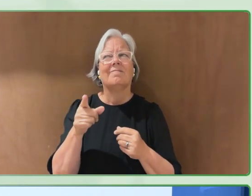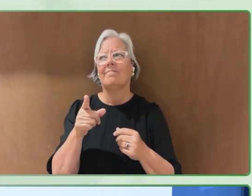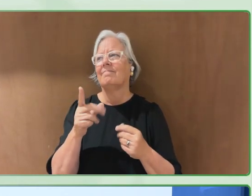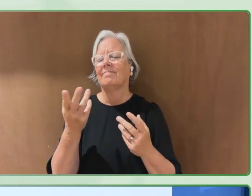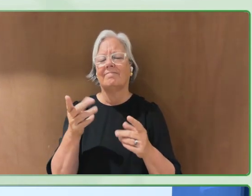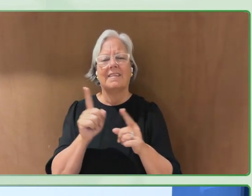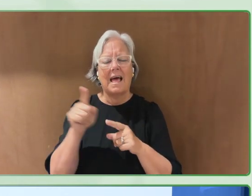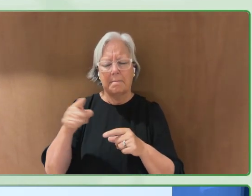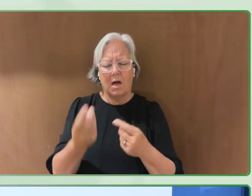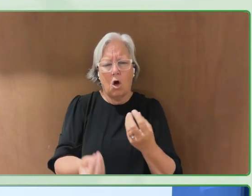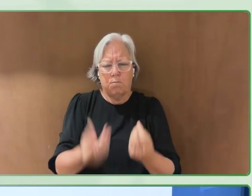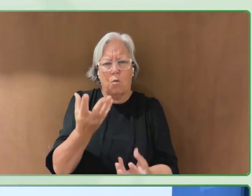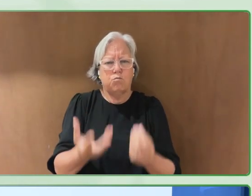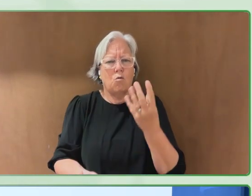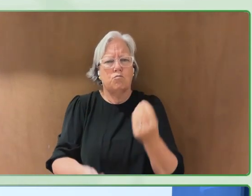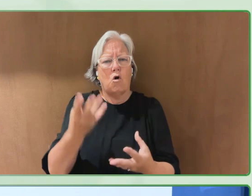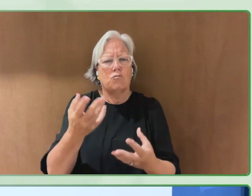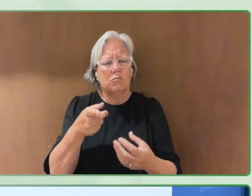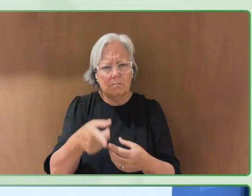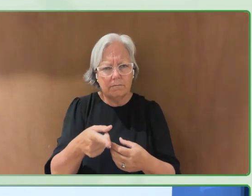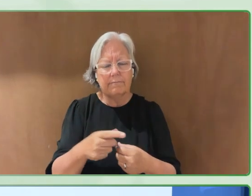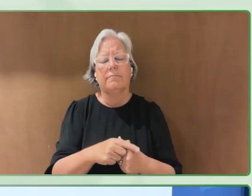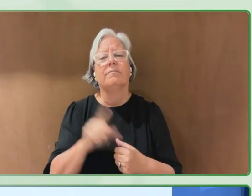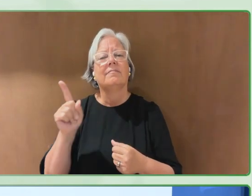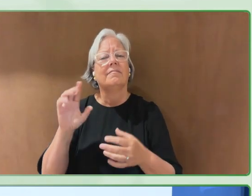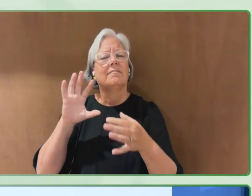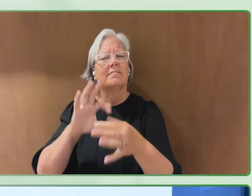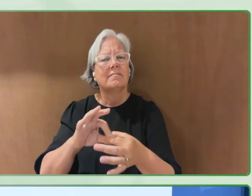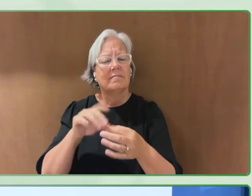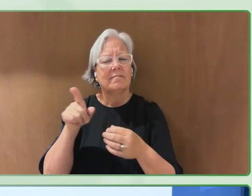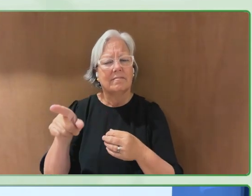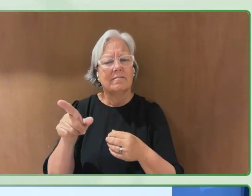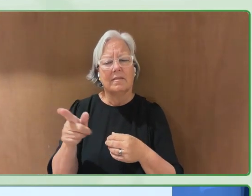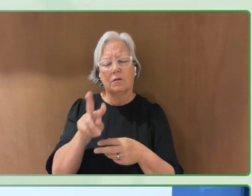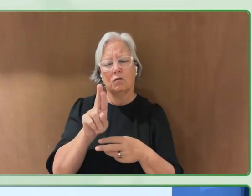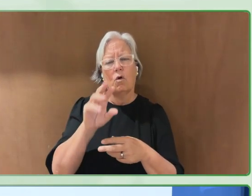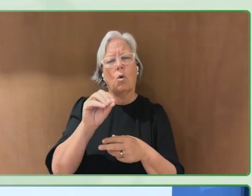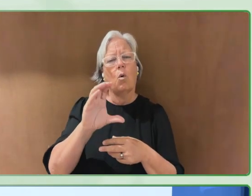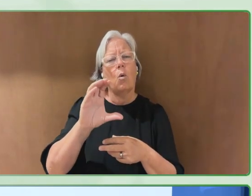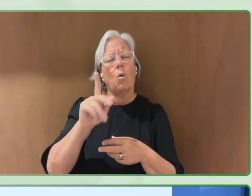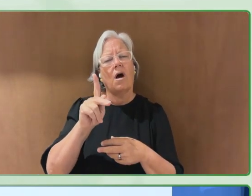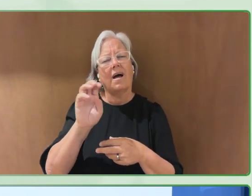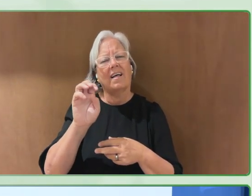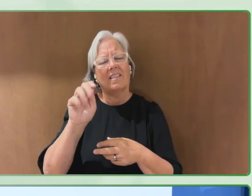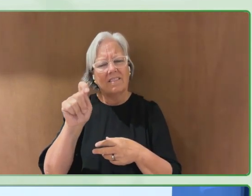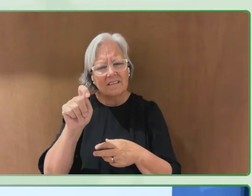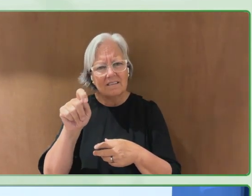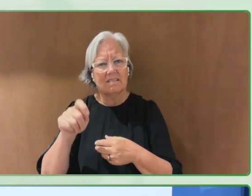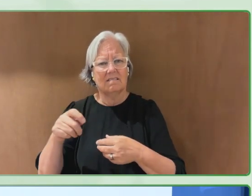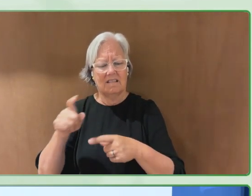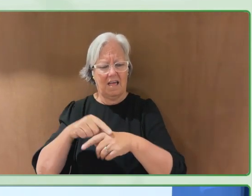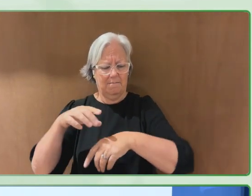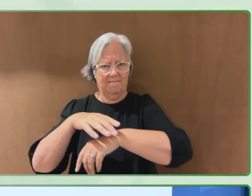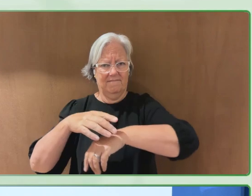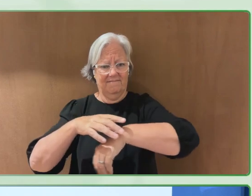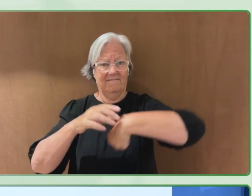again. And he was attaching his racket to his stump just with tape. And of course, that was not working,